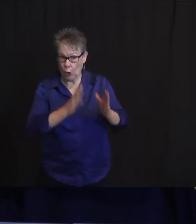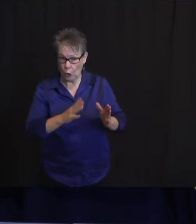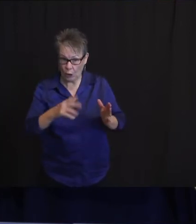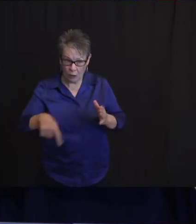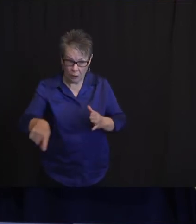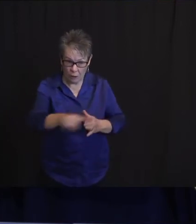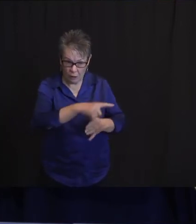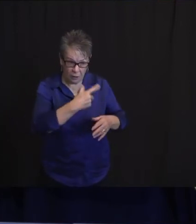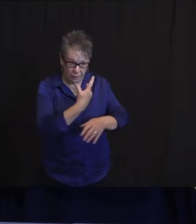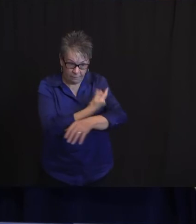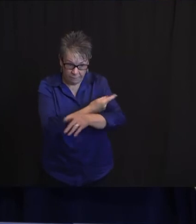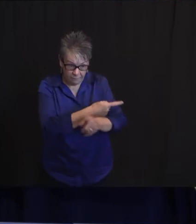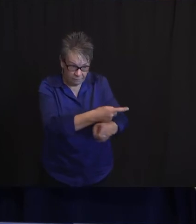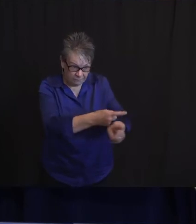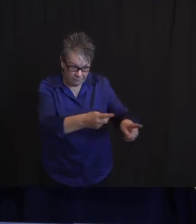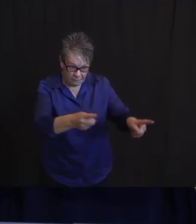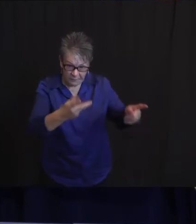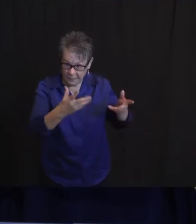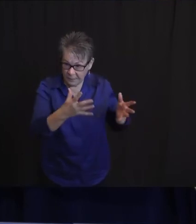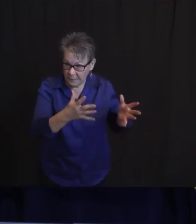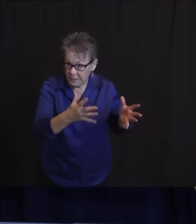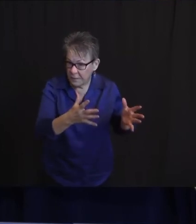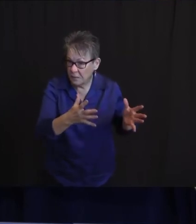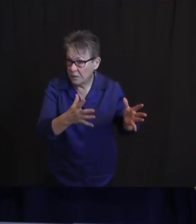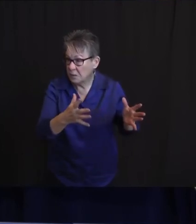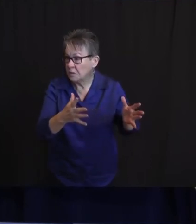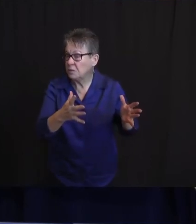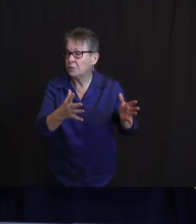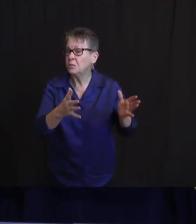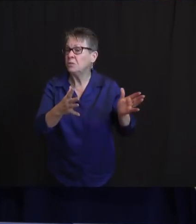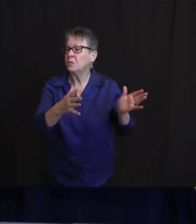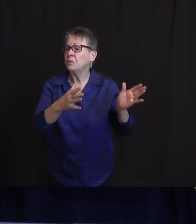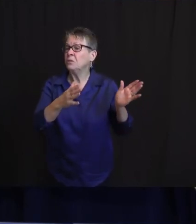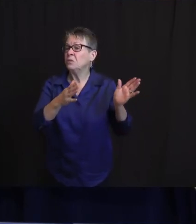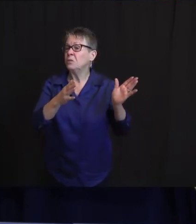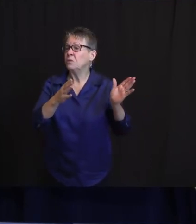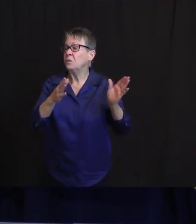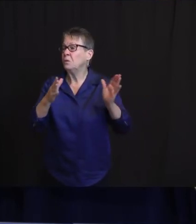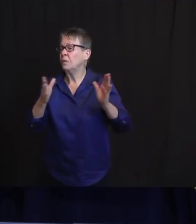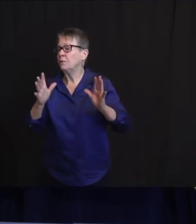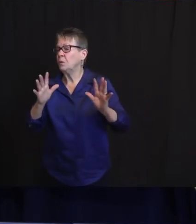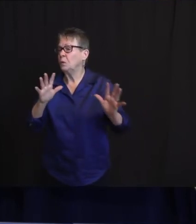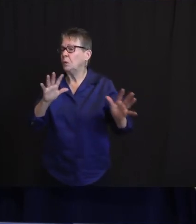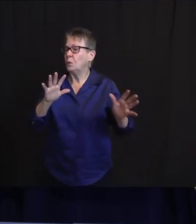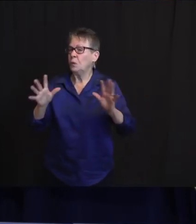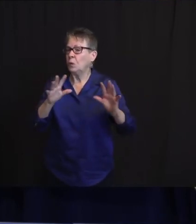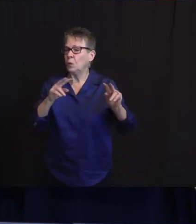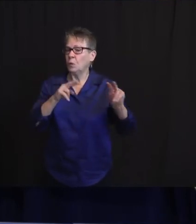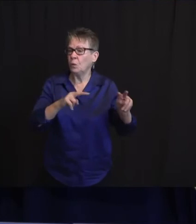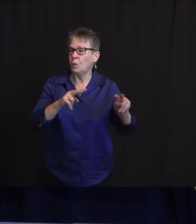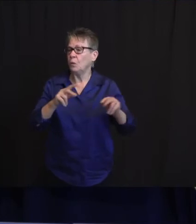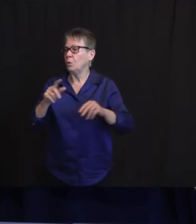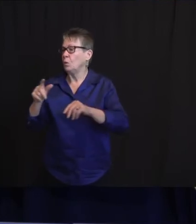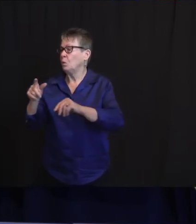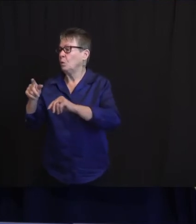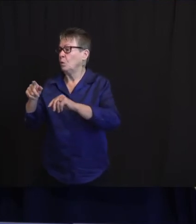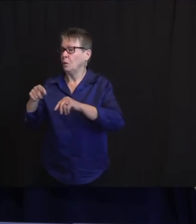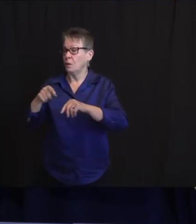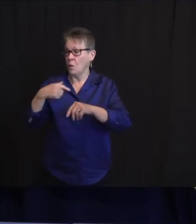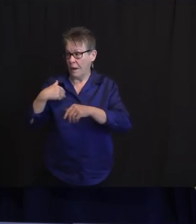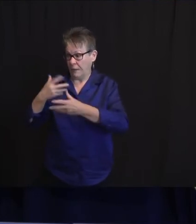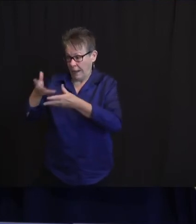telling us that they desire to be vaccinated versus vaccine availability. Those numbers don't match yet. When they get closer,